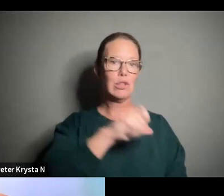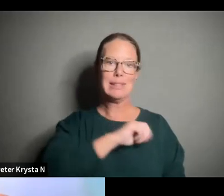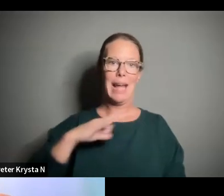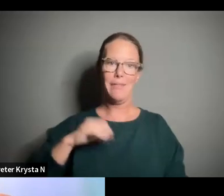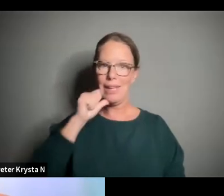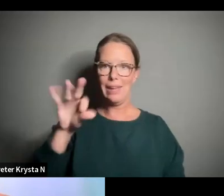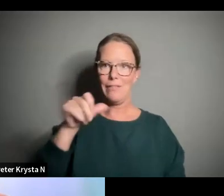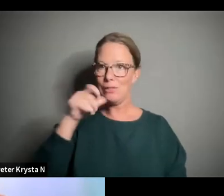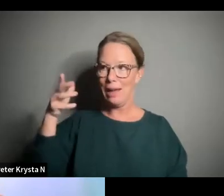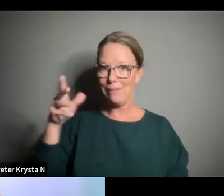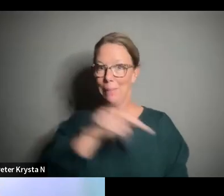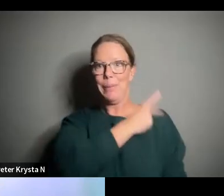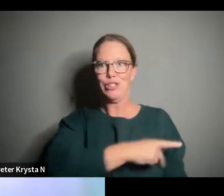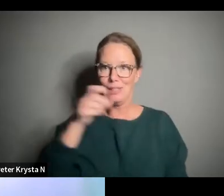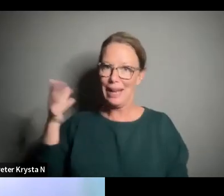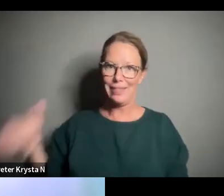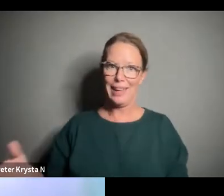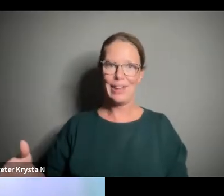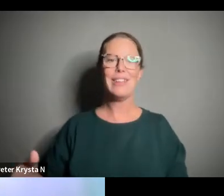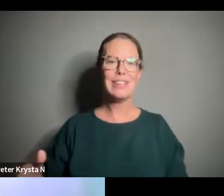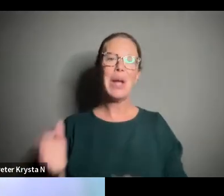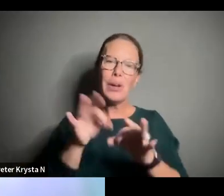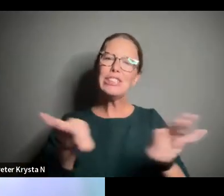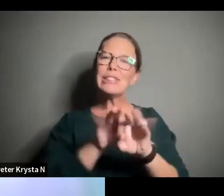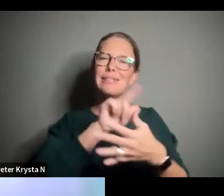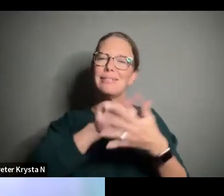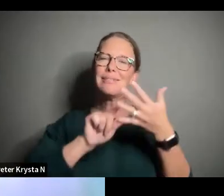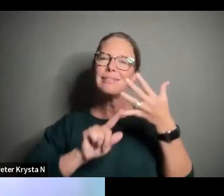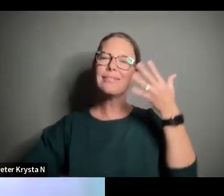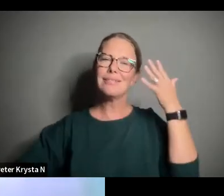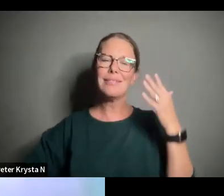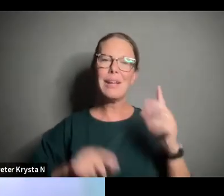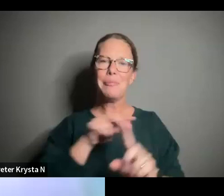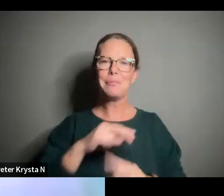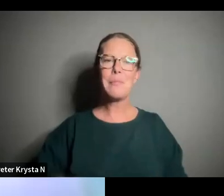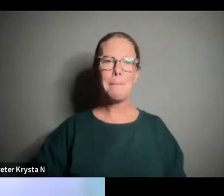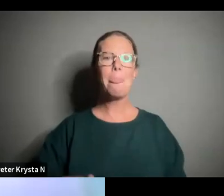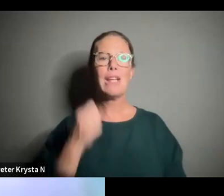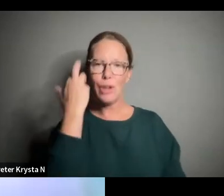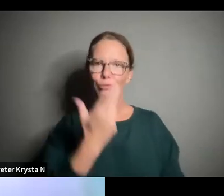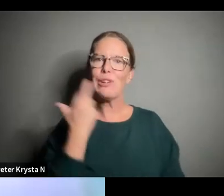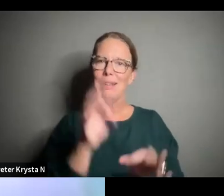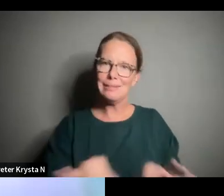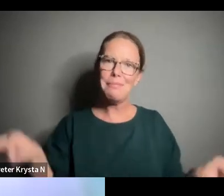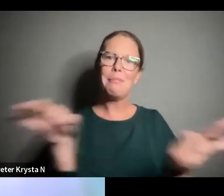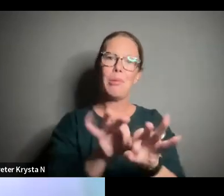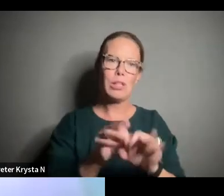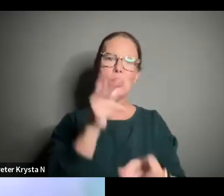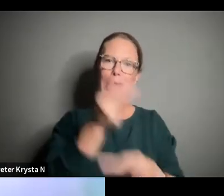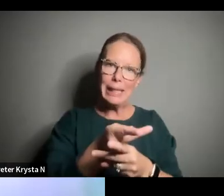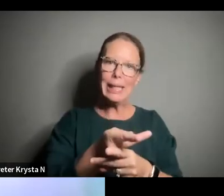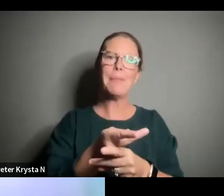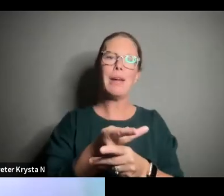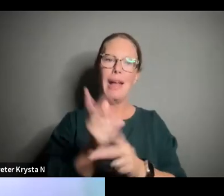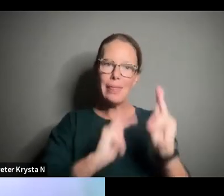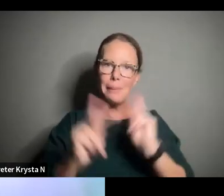the patient, that is, right? That's so right. It's very important. So, I realize how important that is to keep the people that you've